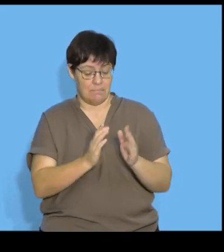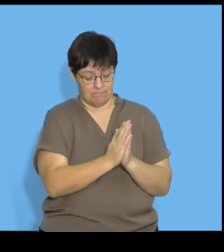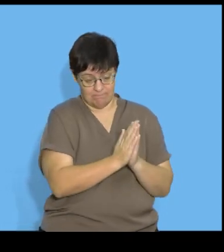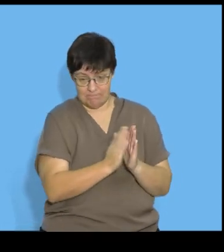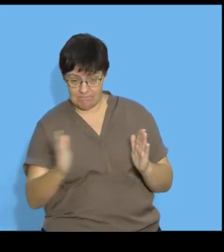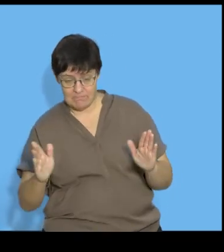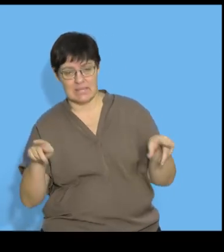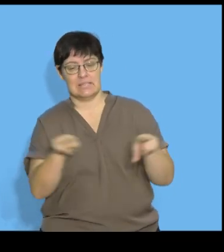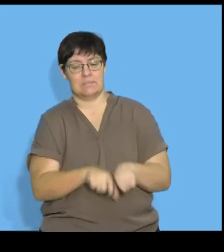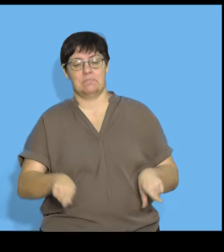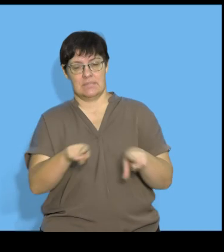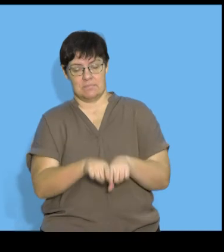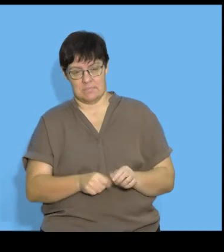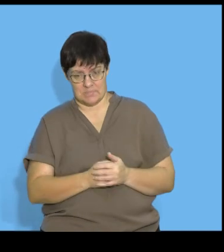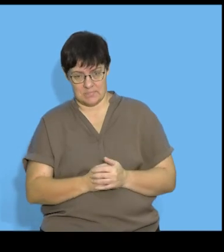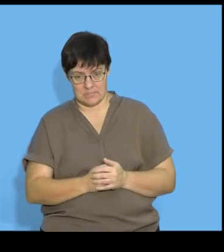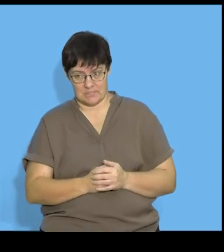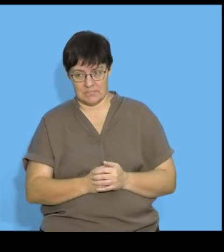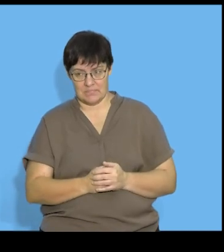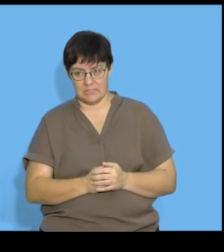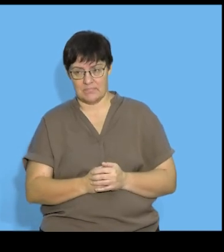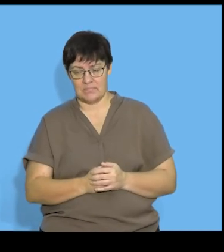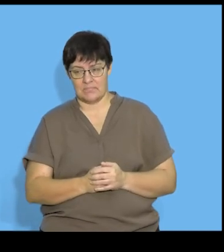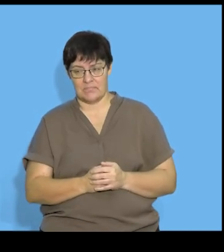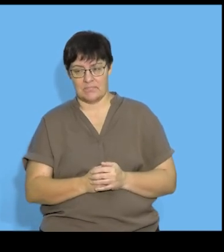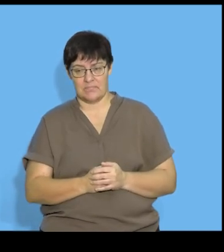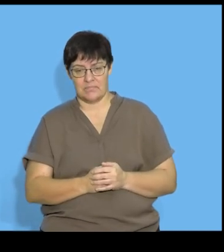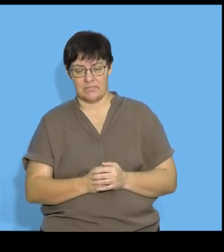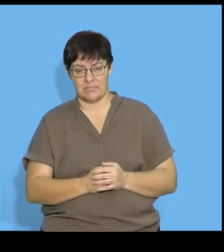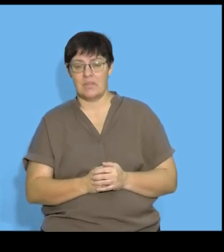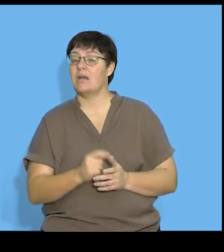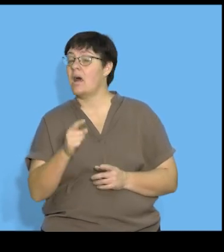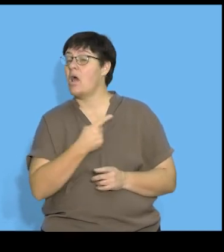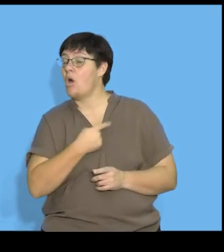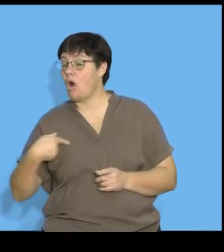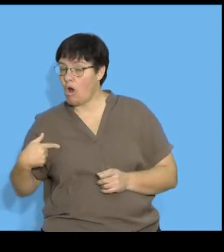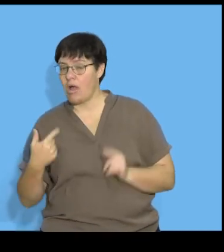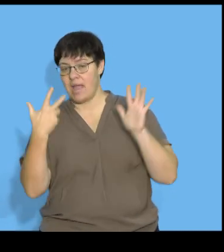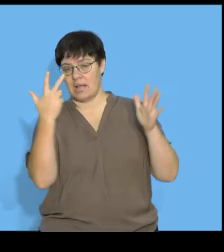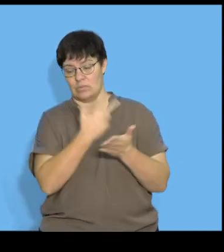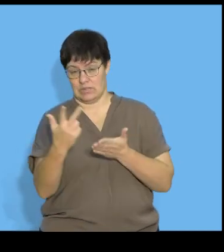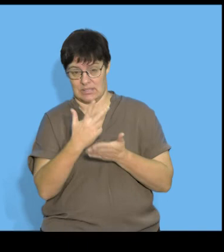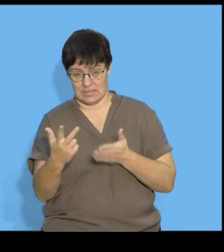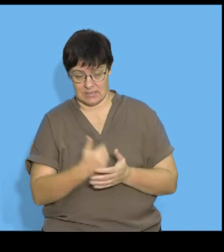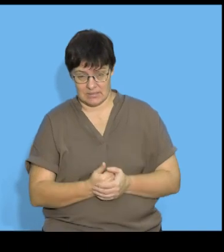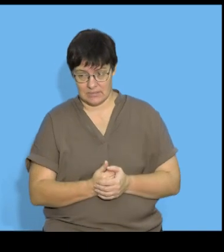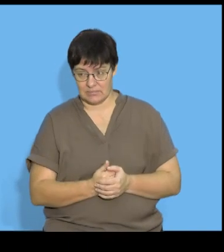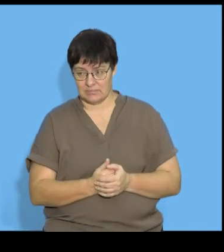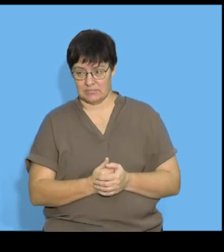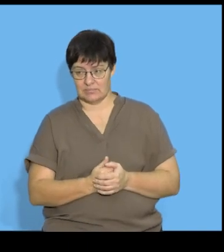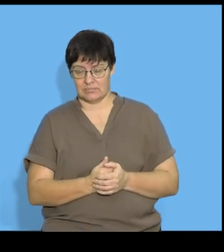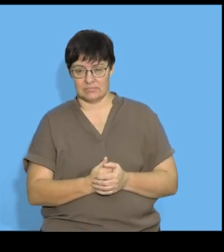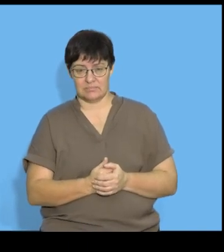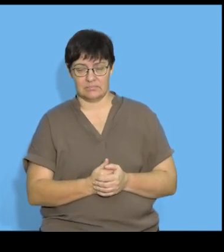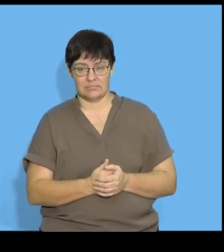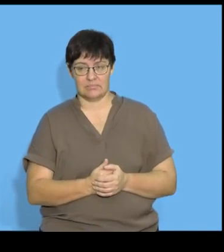which was 8 weeks. Oopsie, I'm going right down there. Okay,